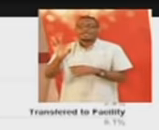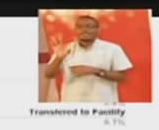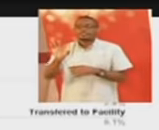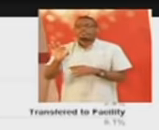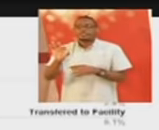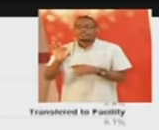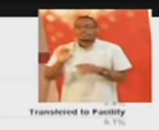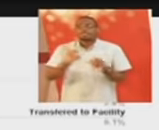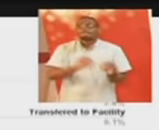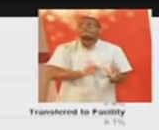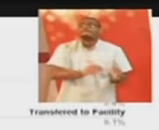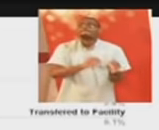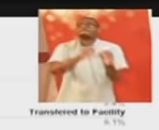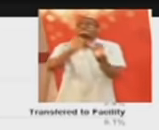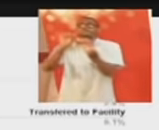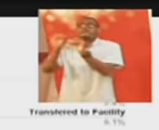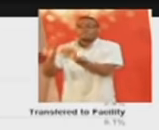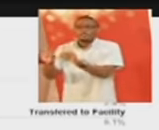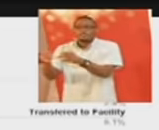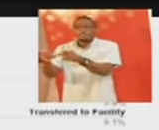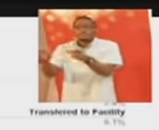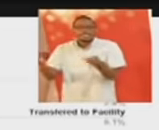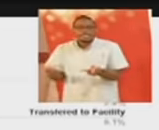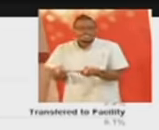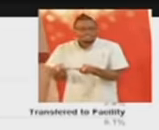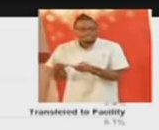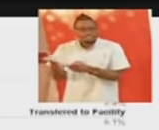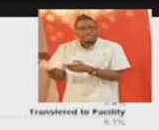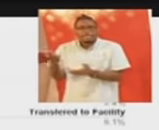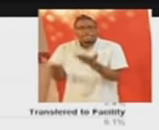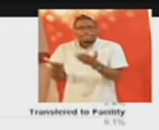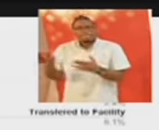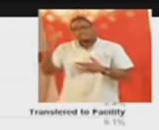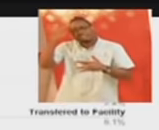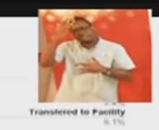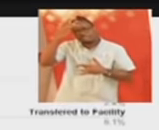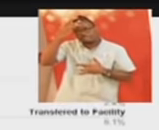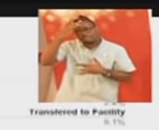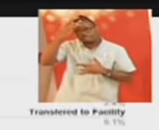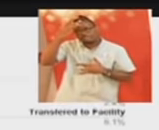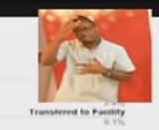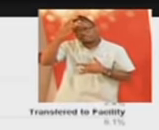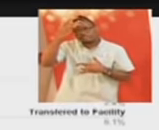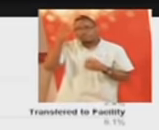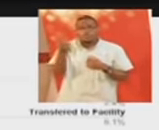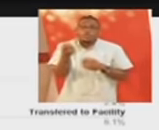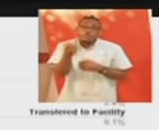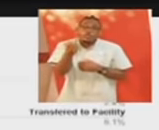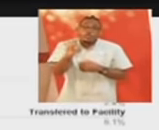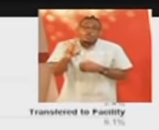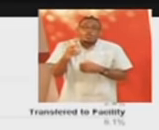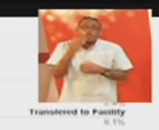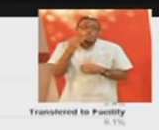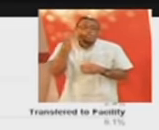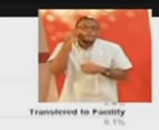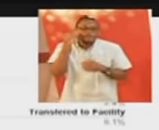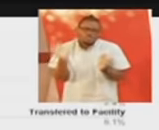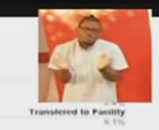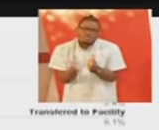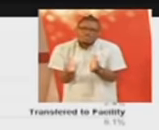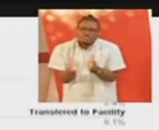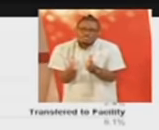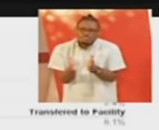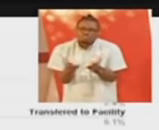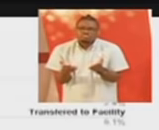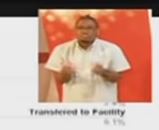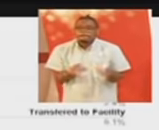facility for whether it be clinical reasons or spatial reasons or socioeconomic reasons, we would